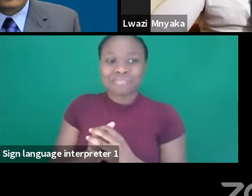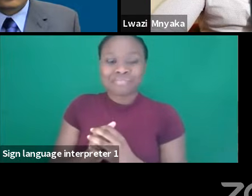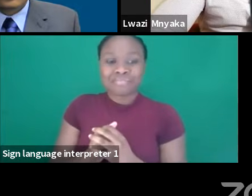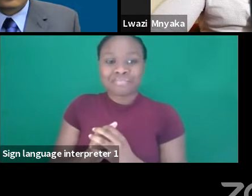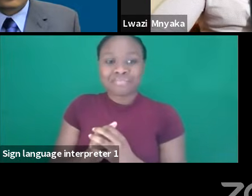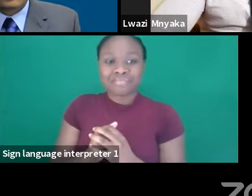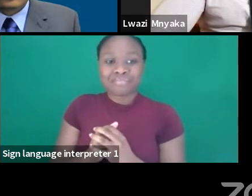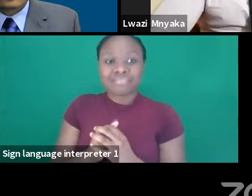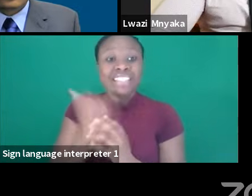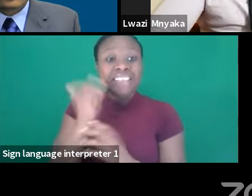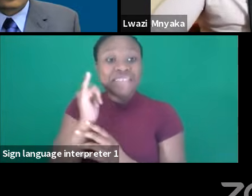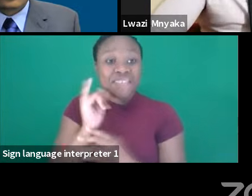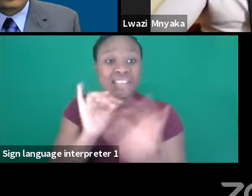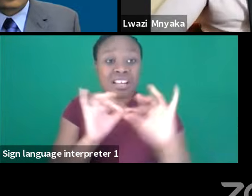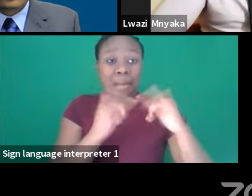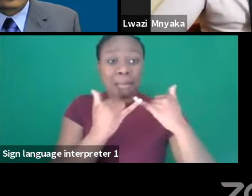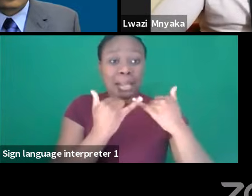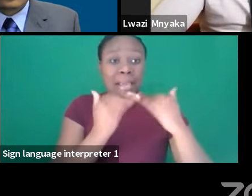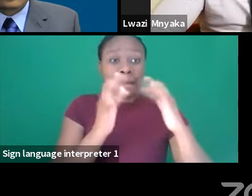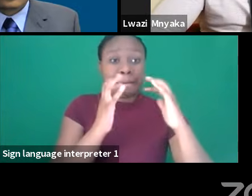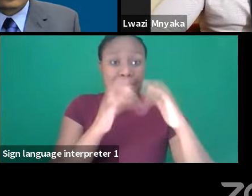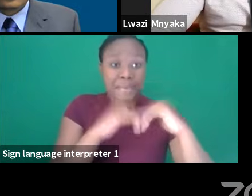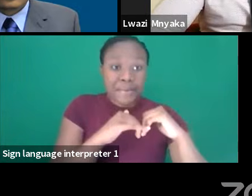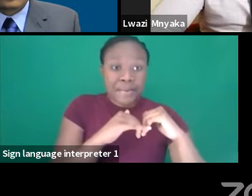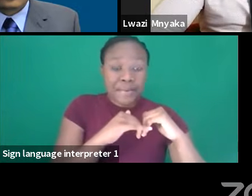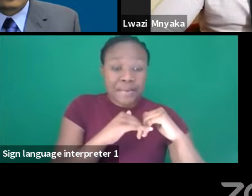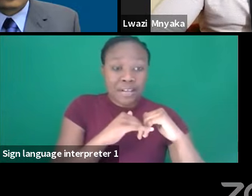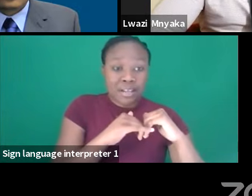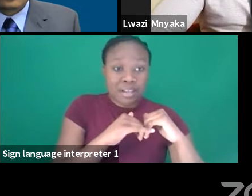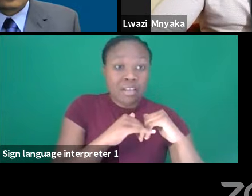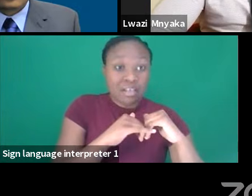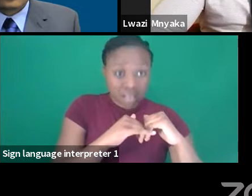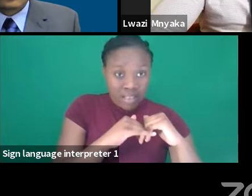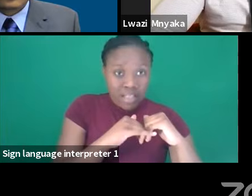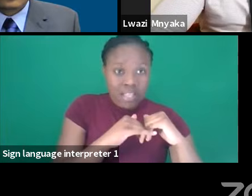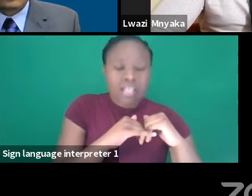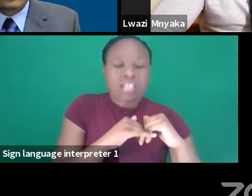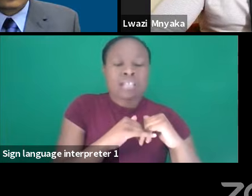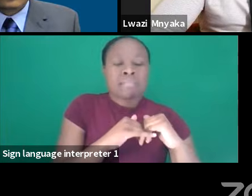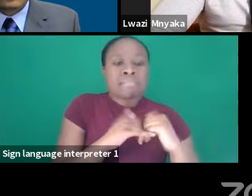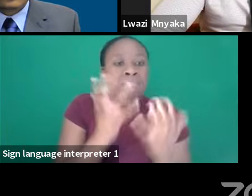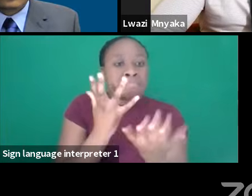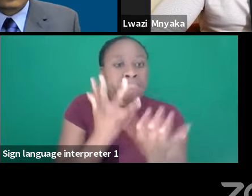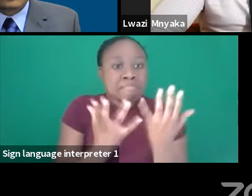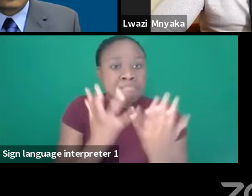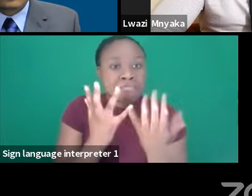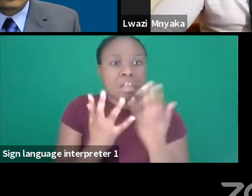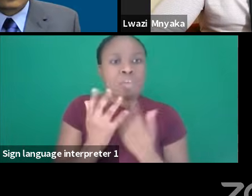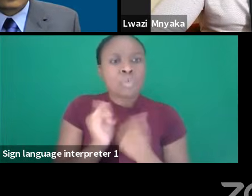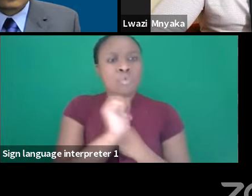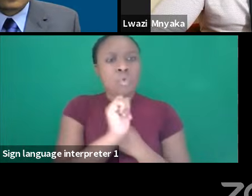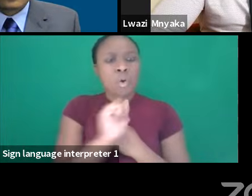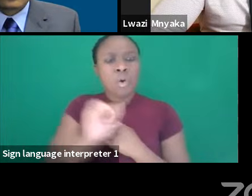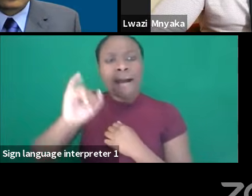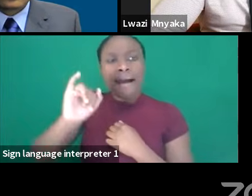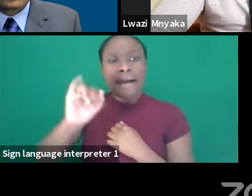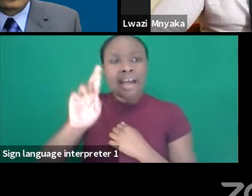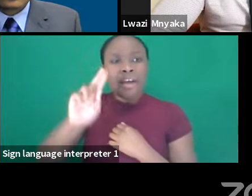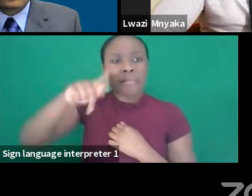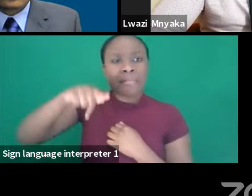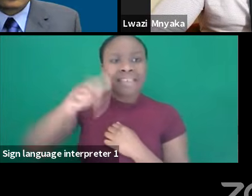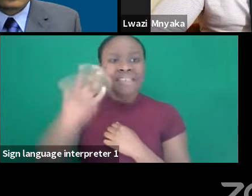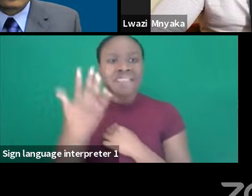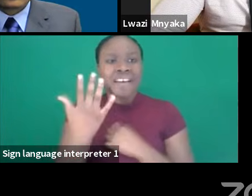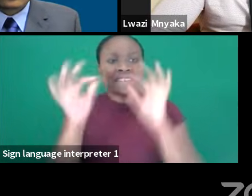If the company reconciled and we have your IRP5 on our